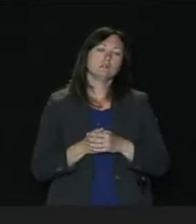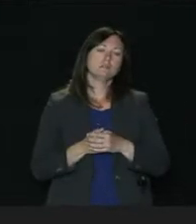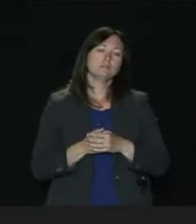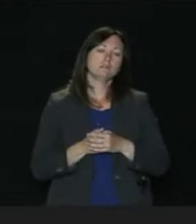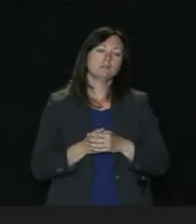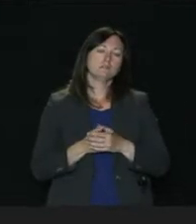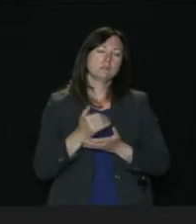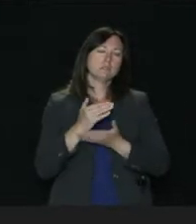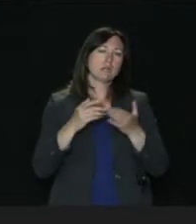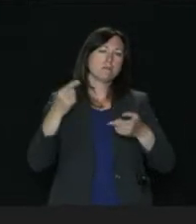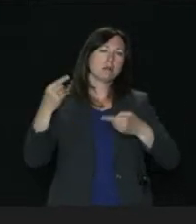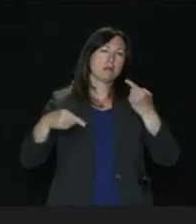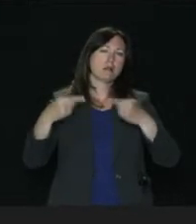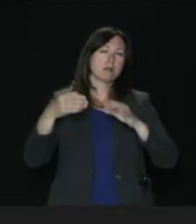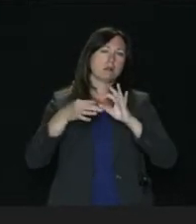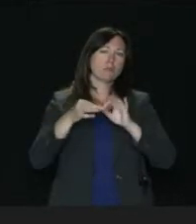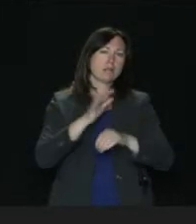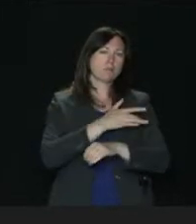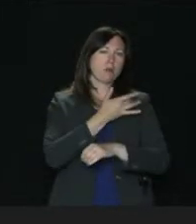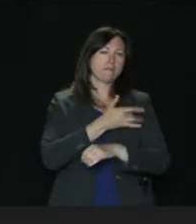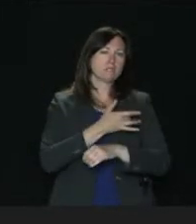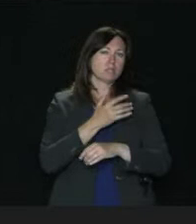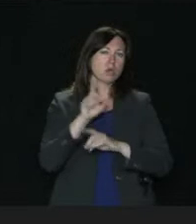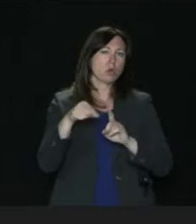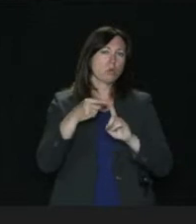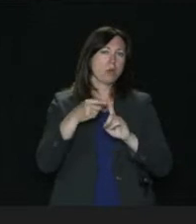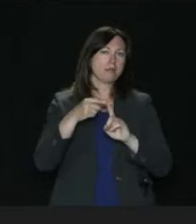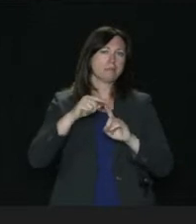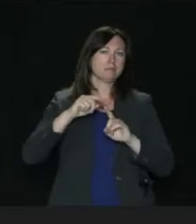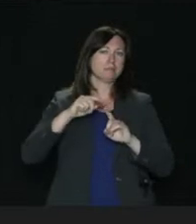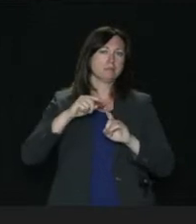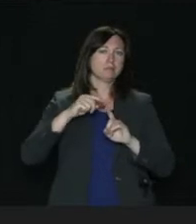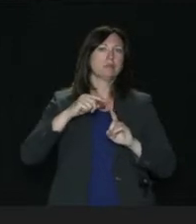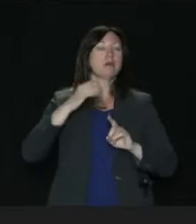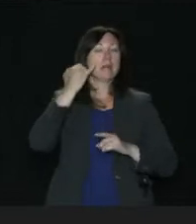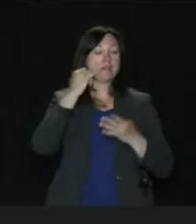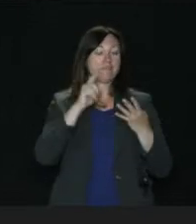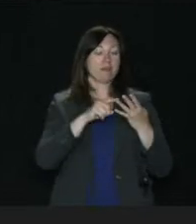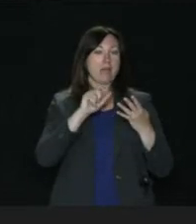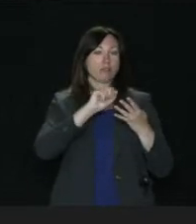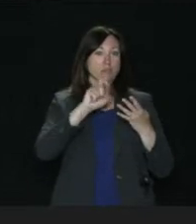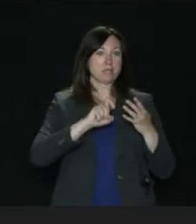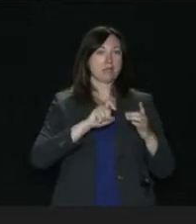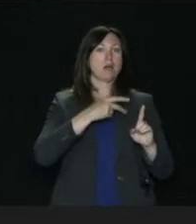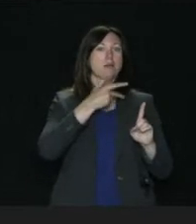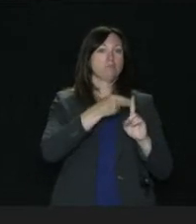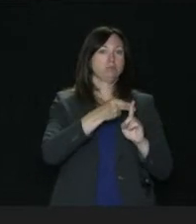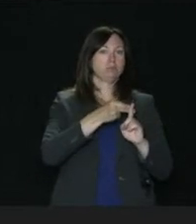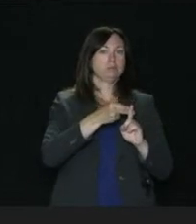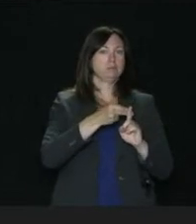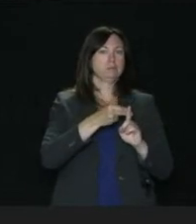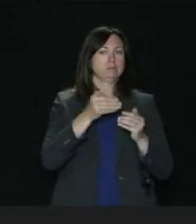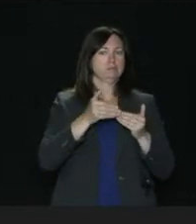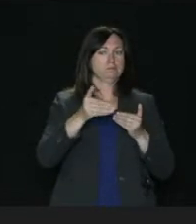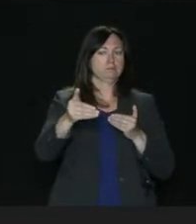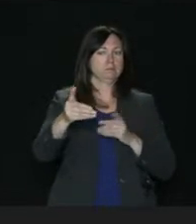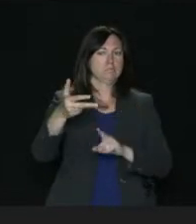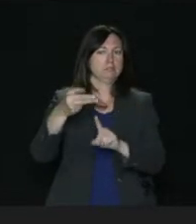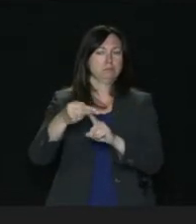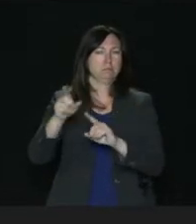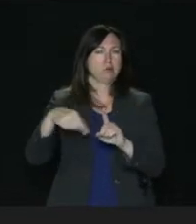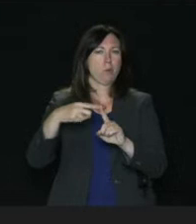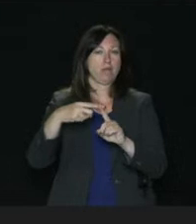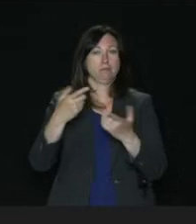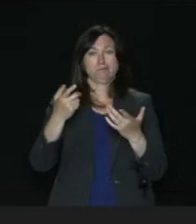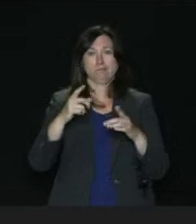seem to be happening at the provincial level about when to give a second dose to people who got AstraZeneca. It seems to be all over the place depending on what province you're